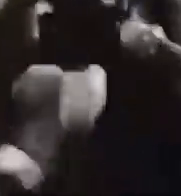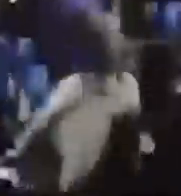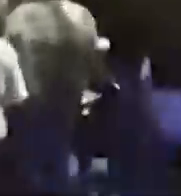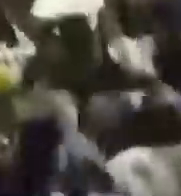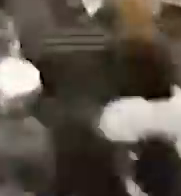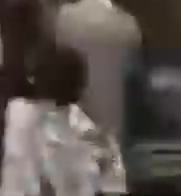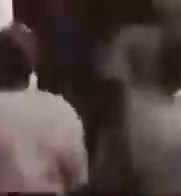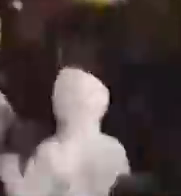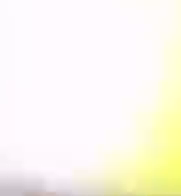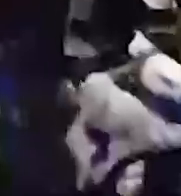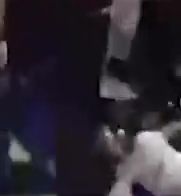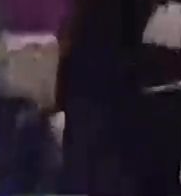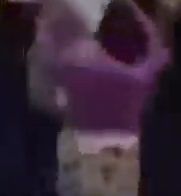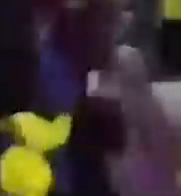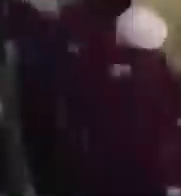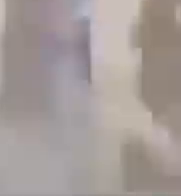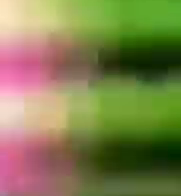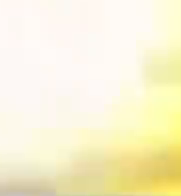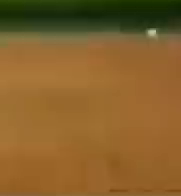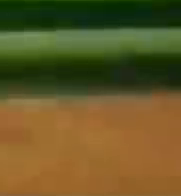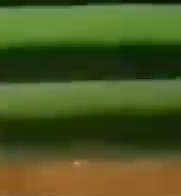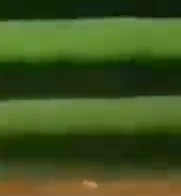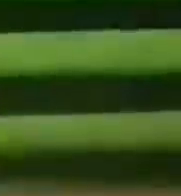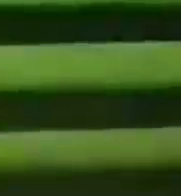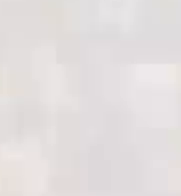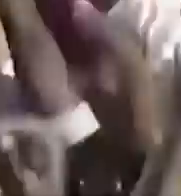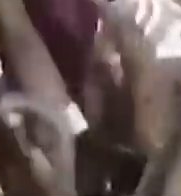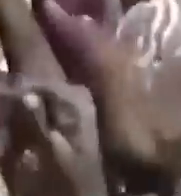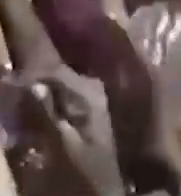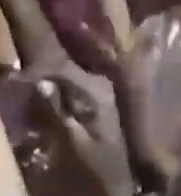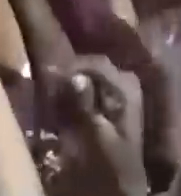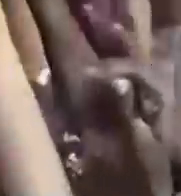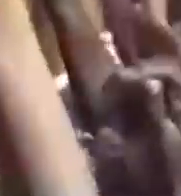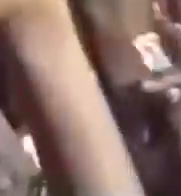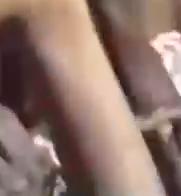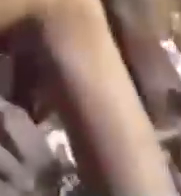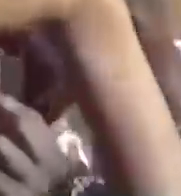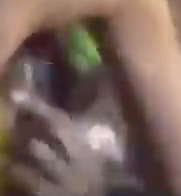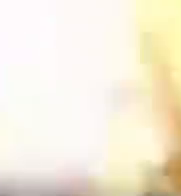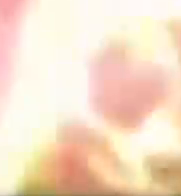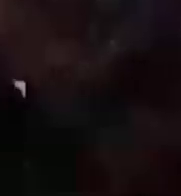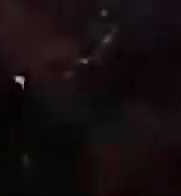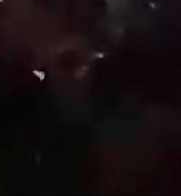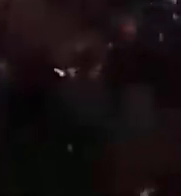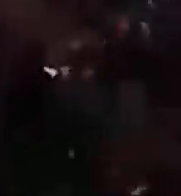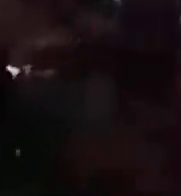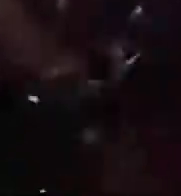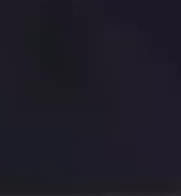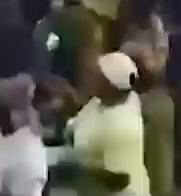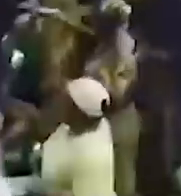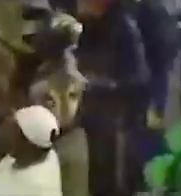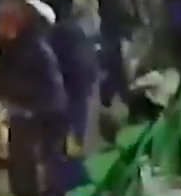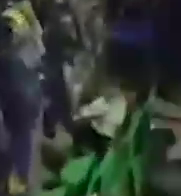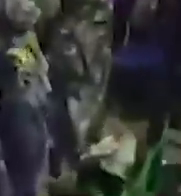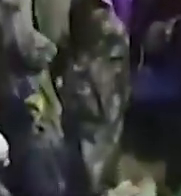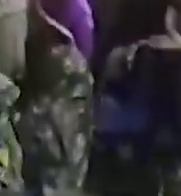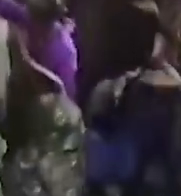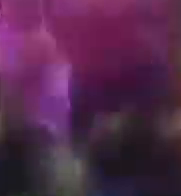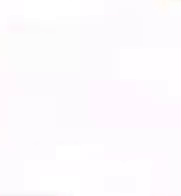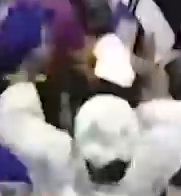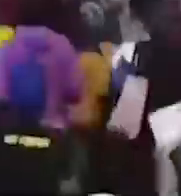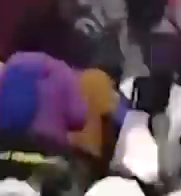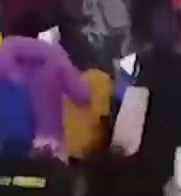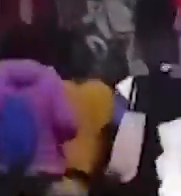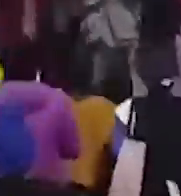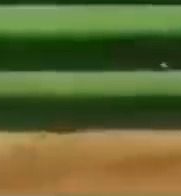Oya wa Sebioba, Apostle Doctor Esemo Mustafa Babasebioba, Olorun ma lo. Ọgbọ́n tí Baba ní